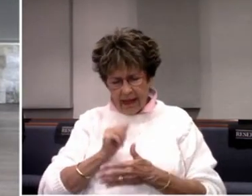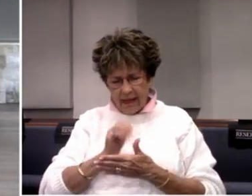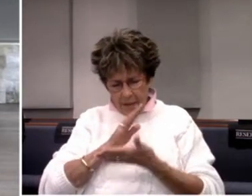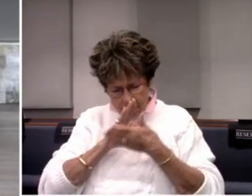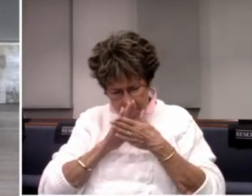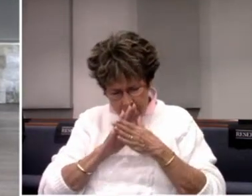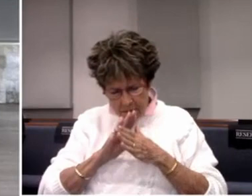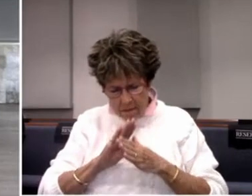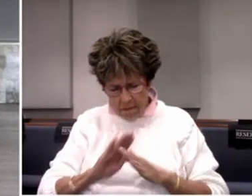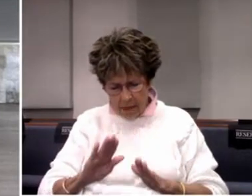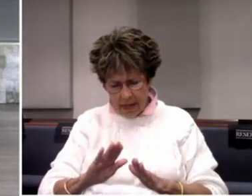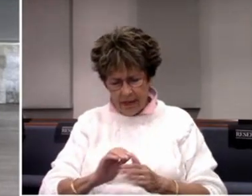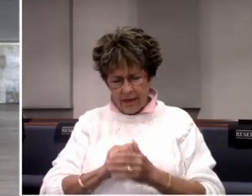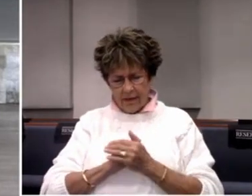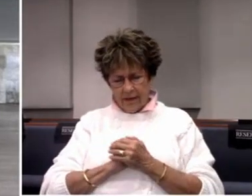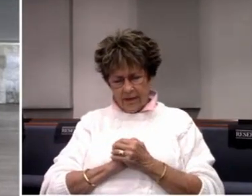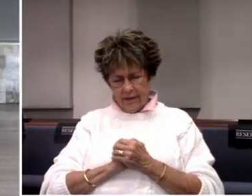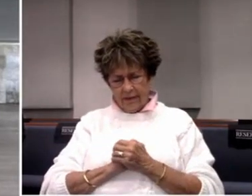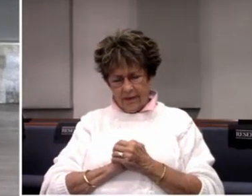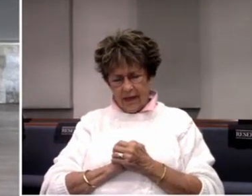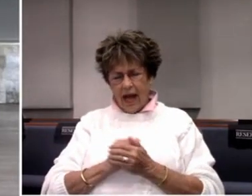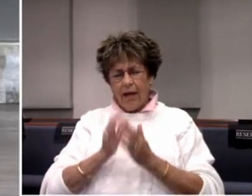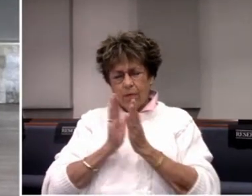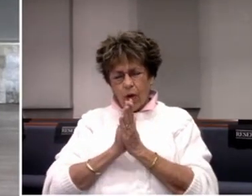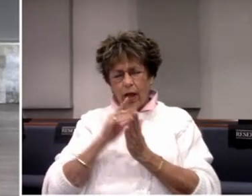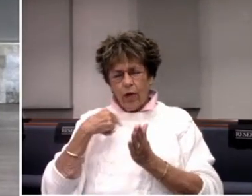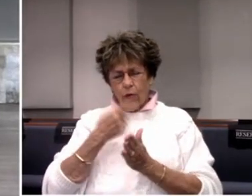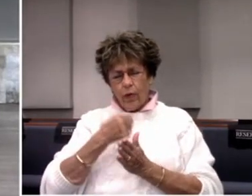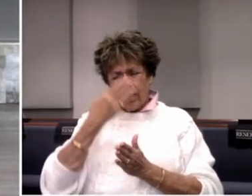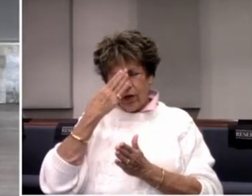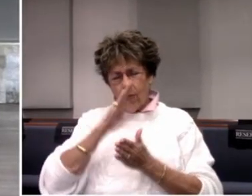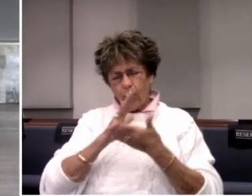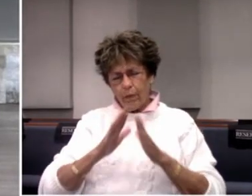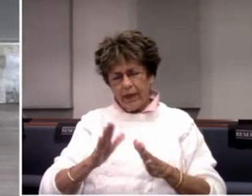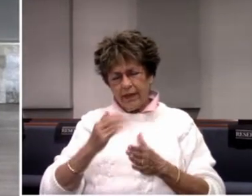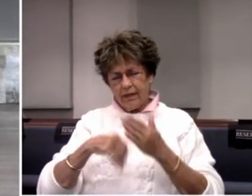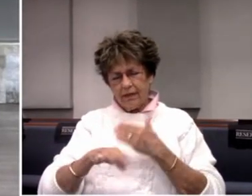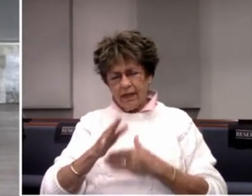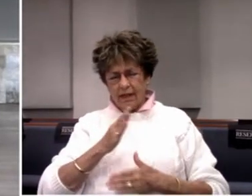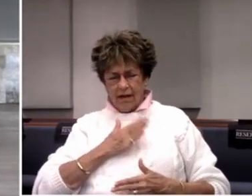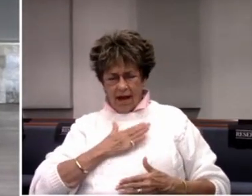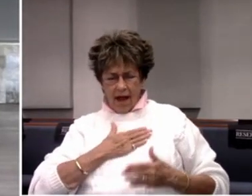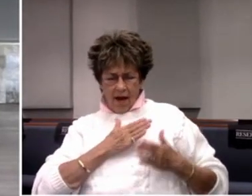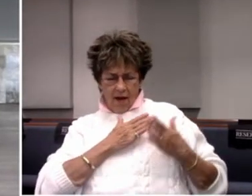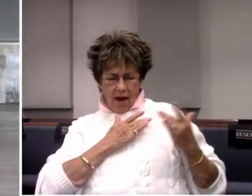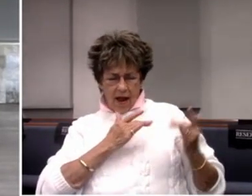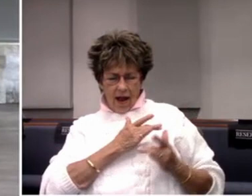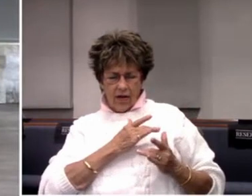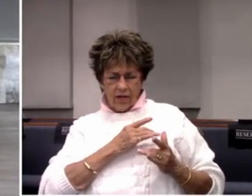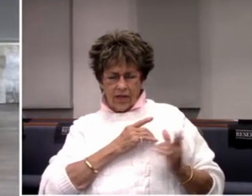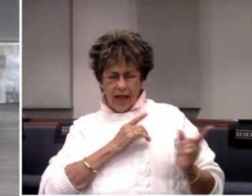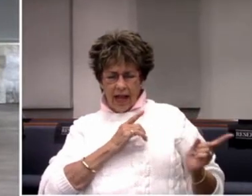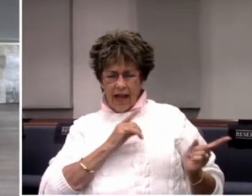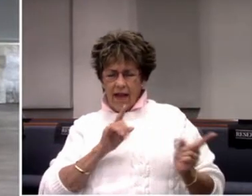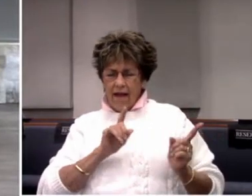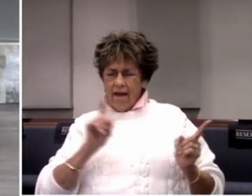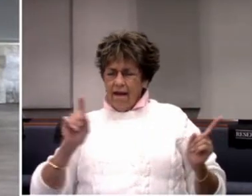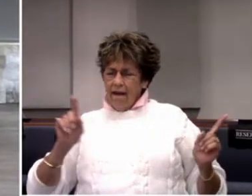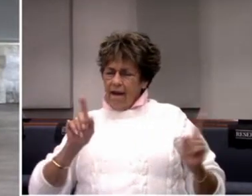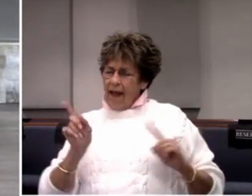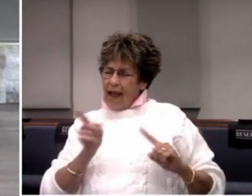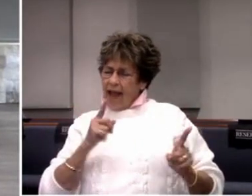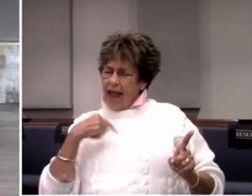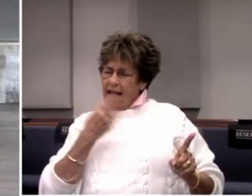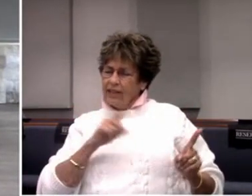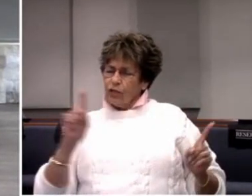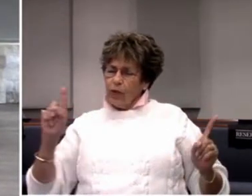Peace. I trust that we know peace in our own private hearts, our own walk with you. And that